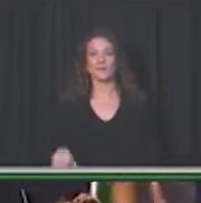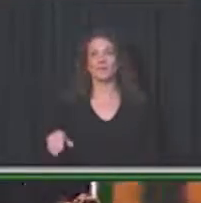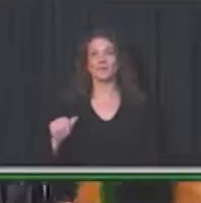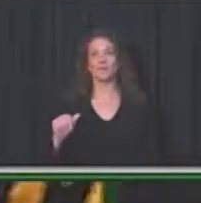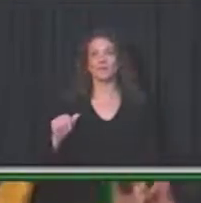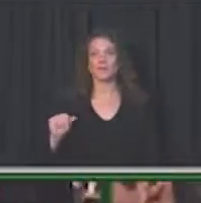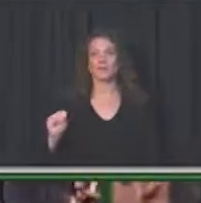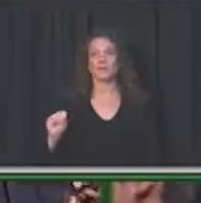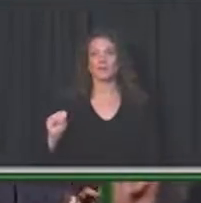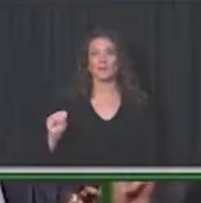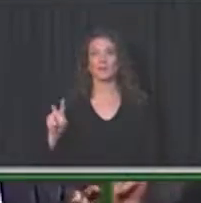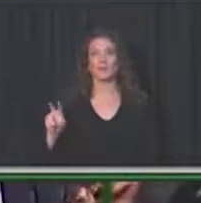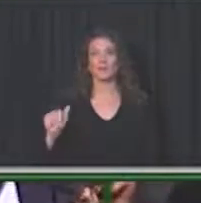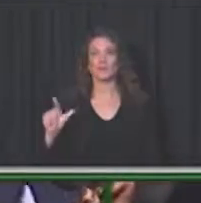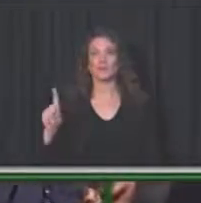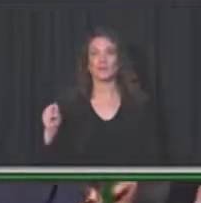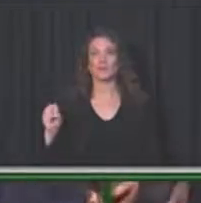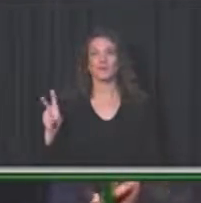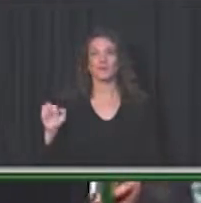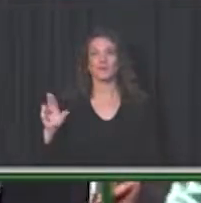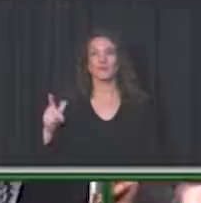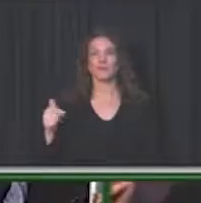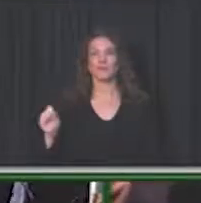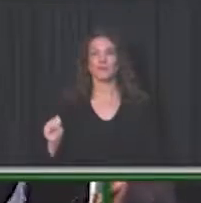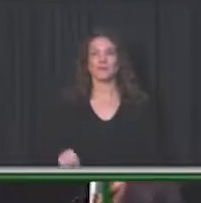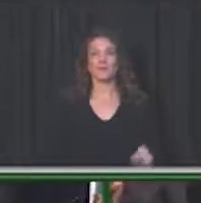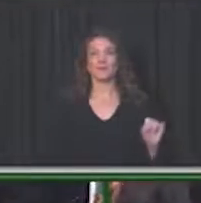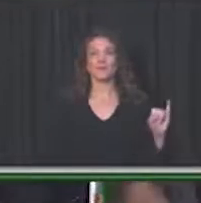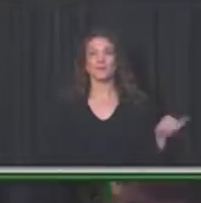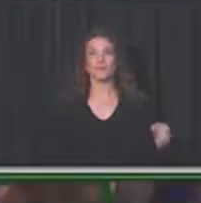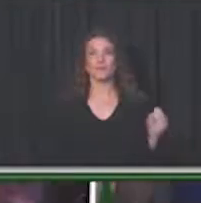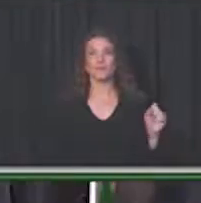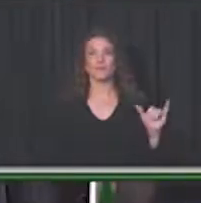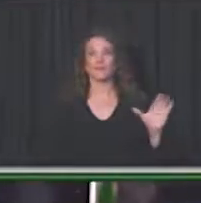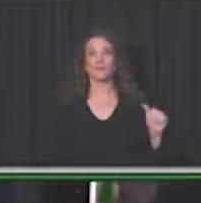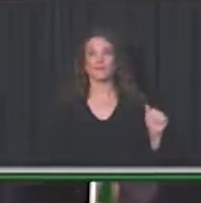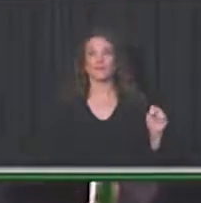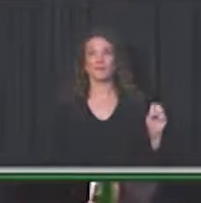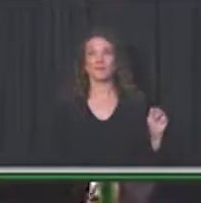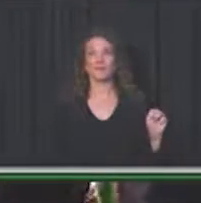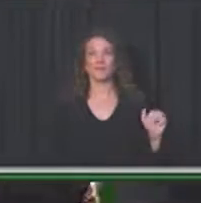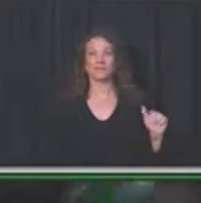Osvaldo Vargas. Jessica Small.